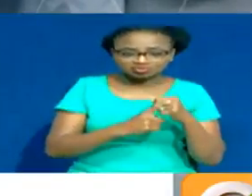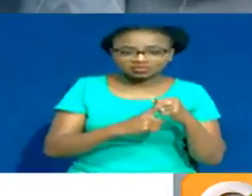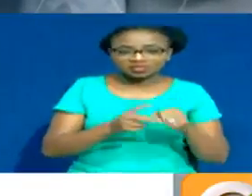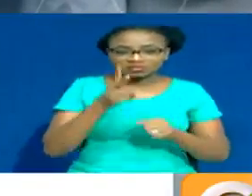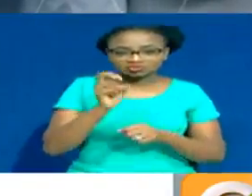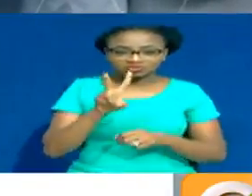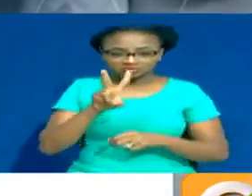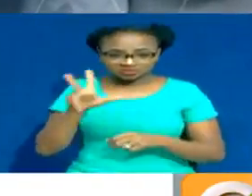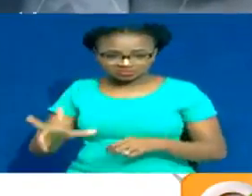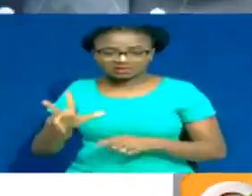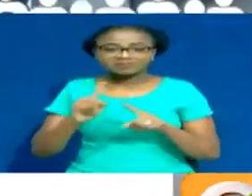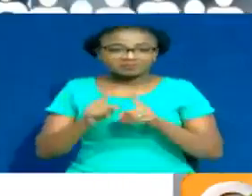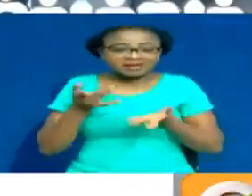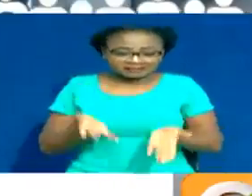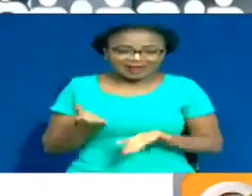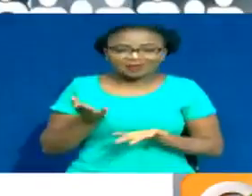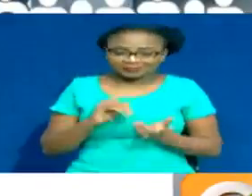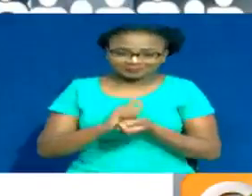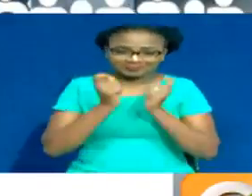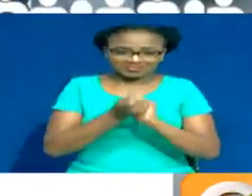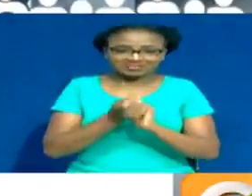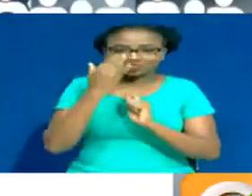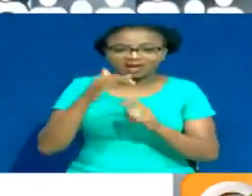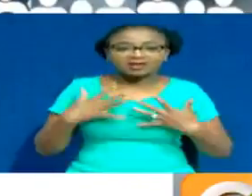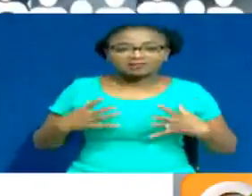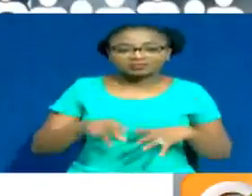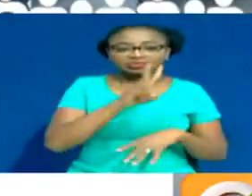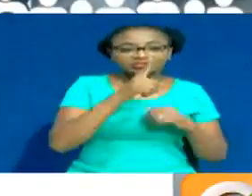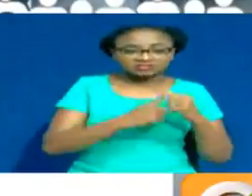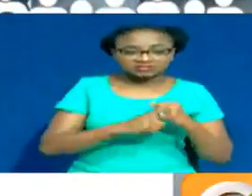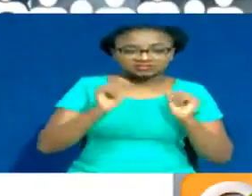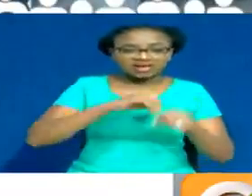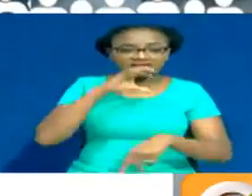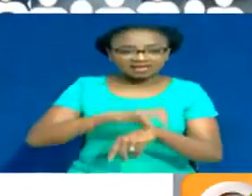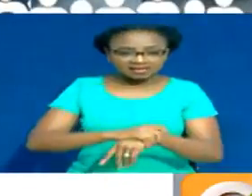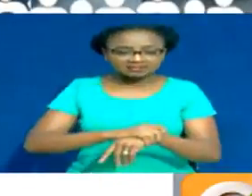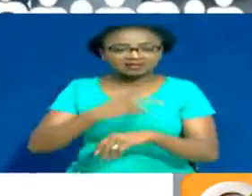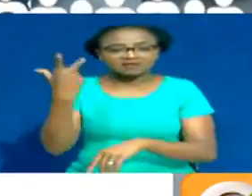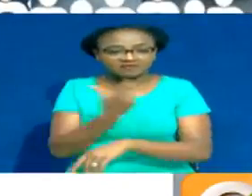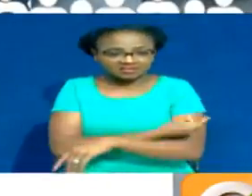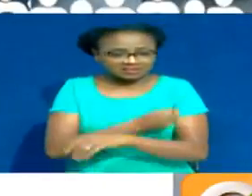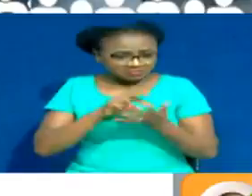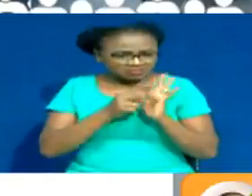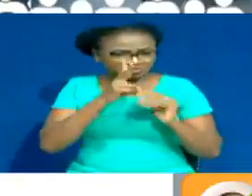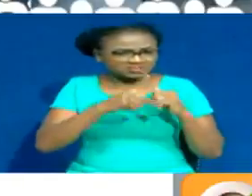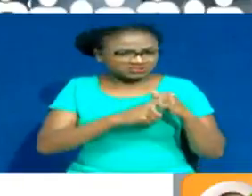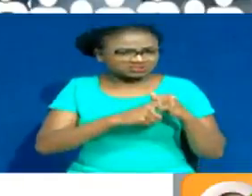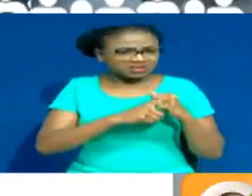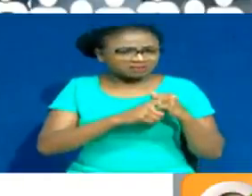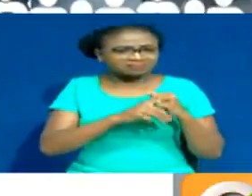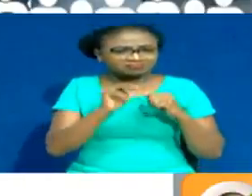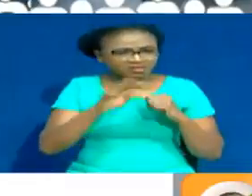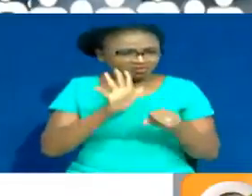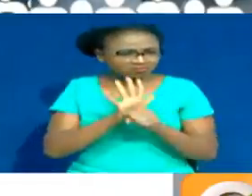million Kenyans vaccinated by Christmas and 26 million Kenyans, almost the entire adult population, by the end